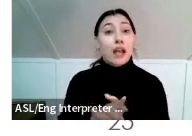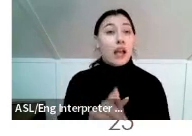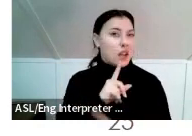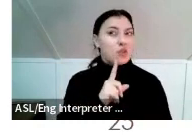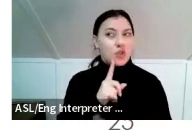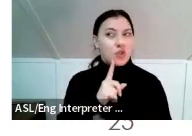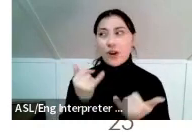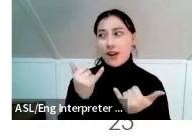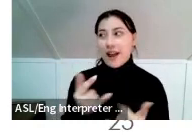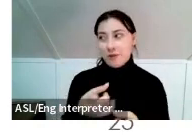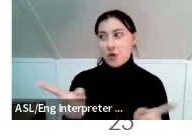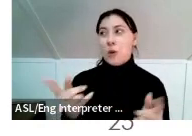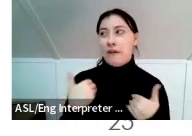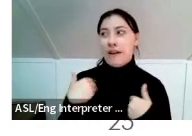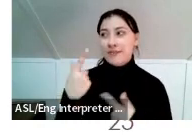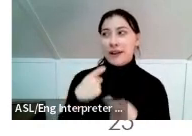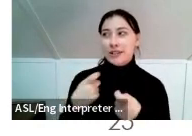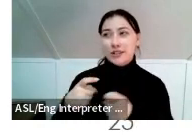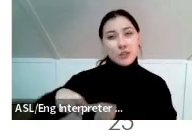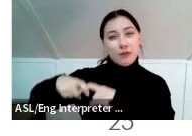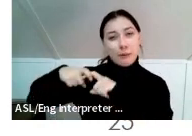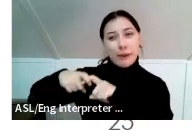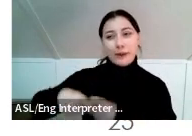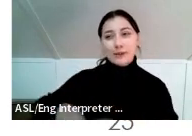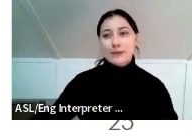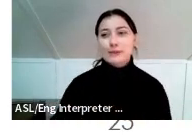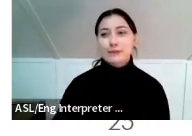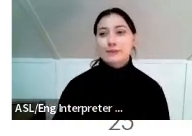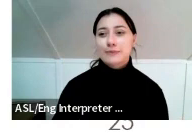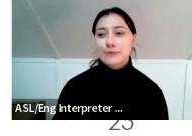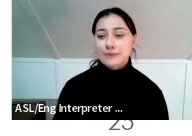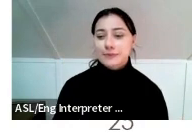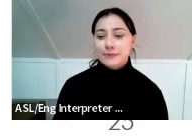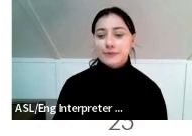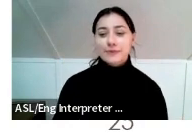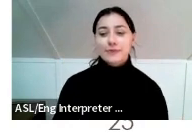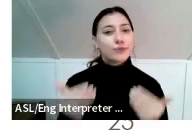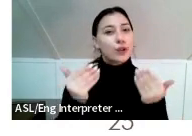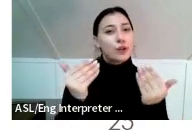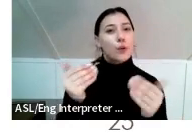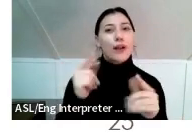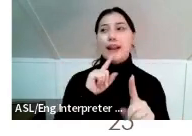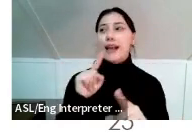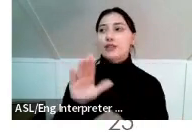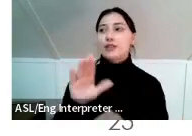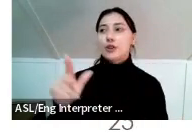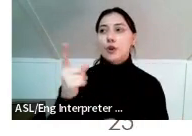questions now, so let's pause for a moment and answer your questions.